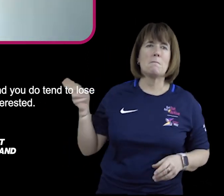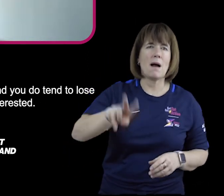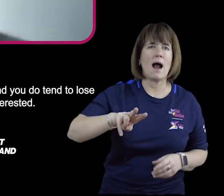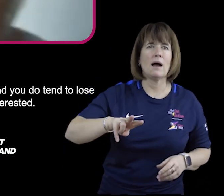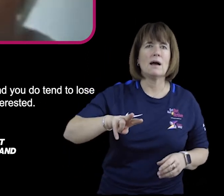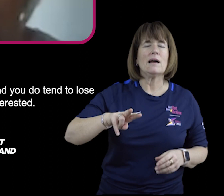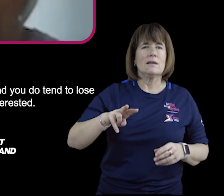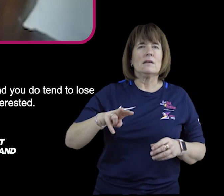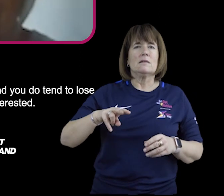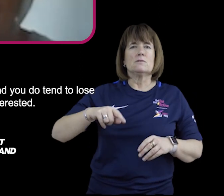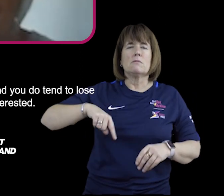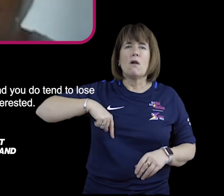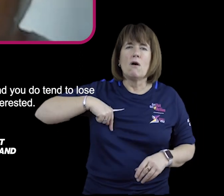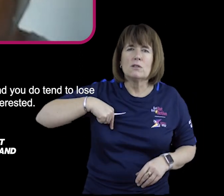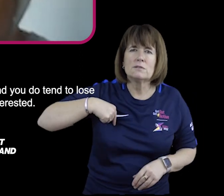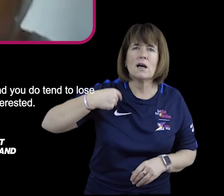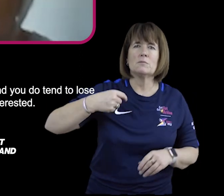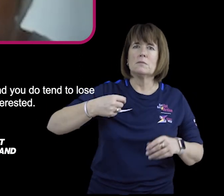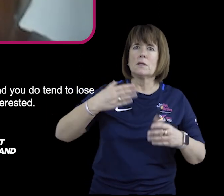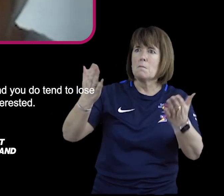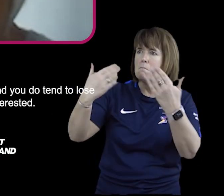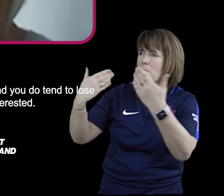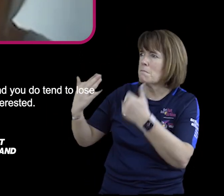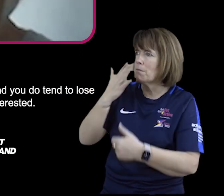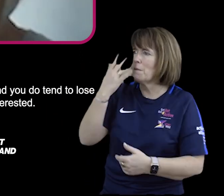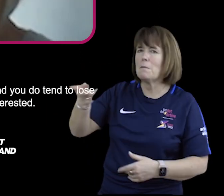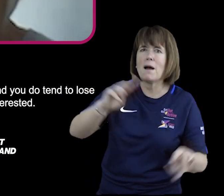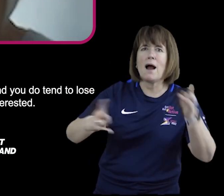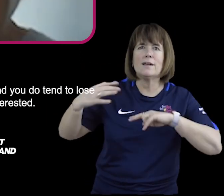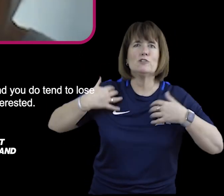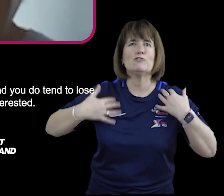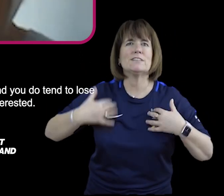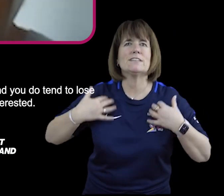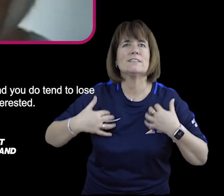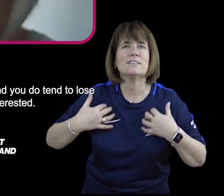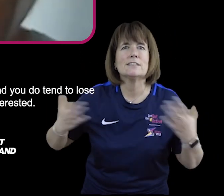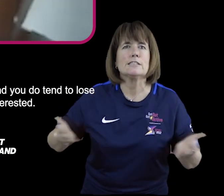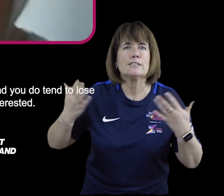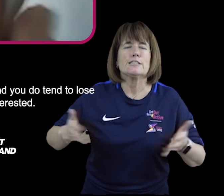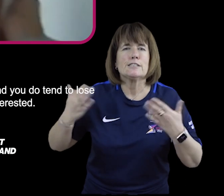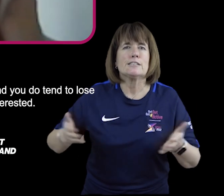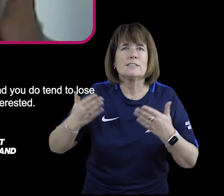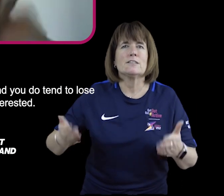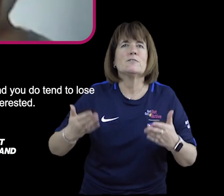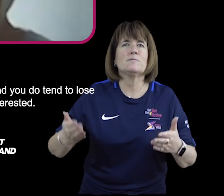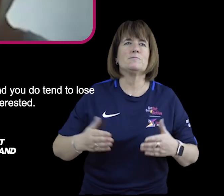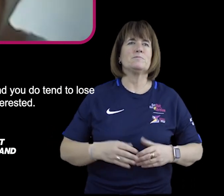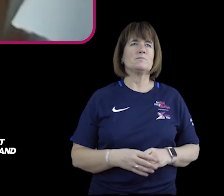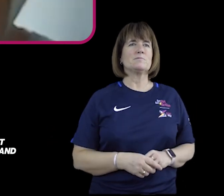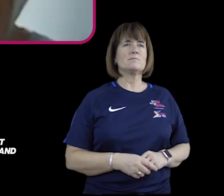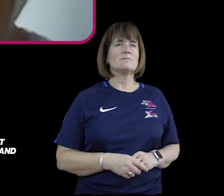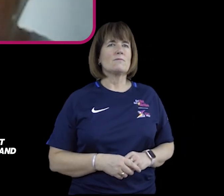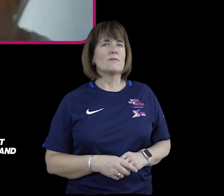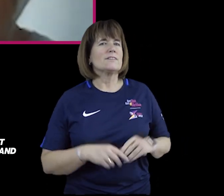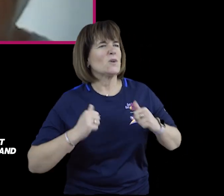And I got some back after, but it took a long time to start getting people more interested again, because, you know, it's